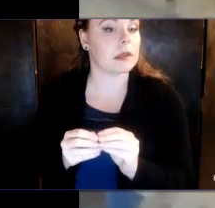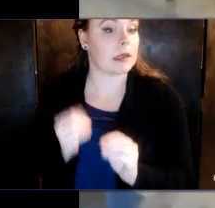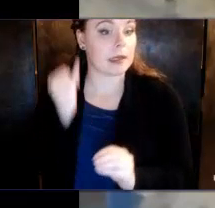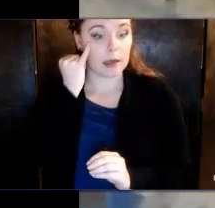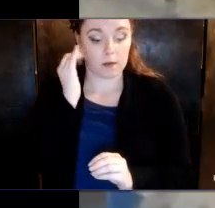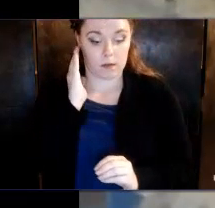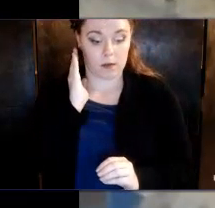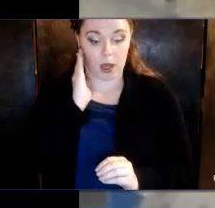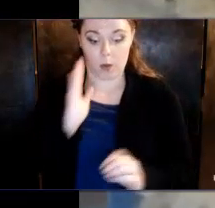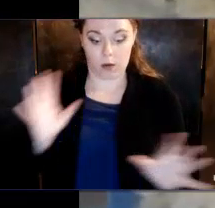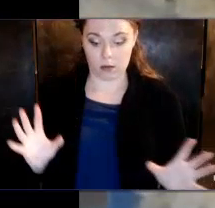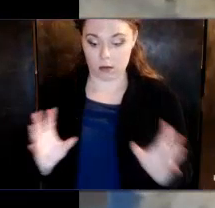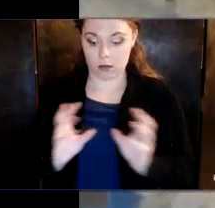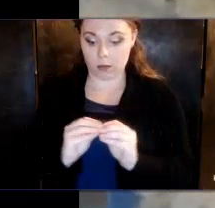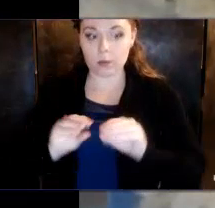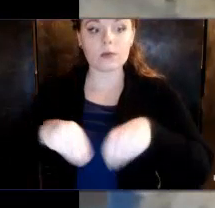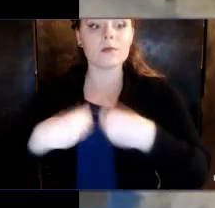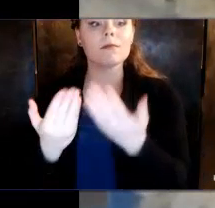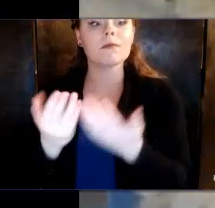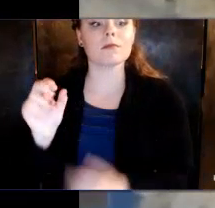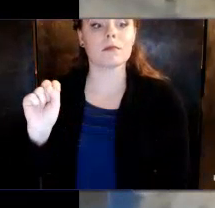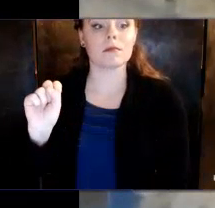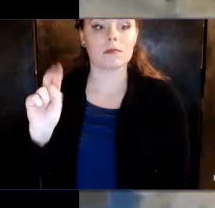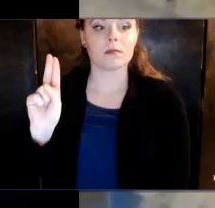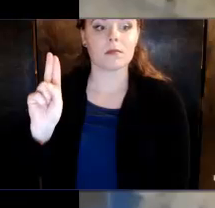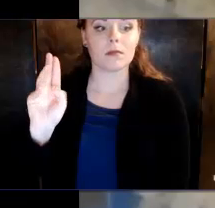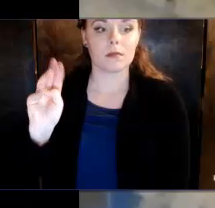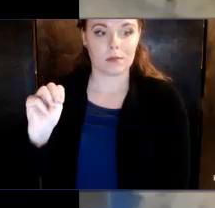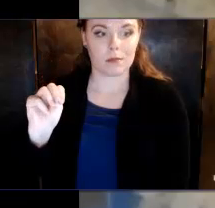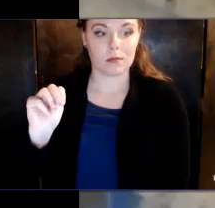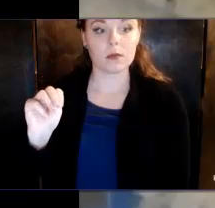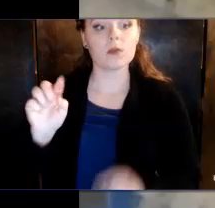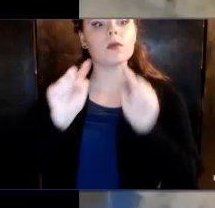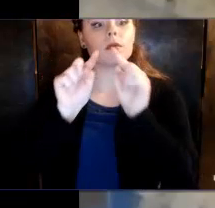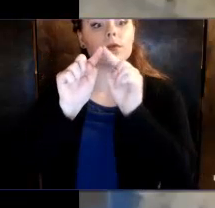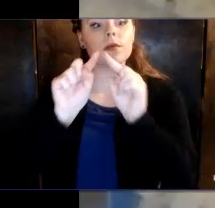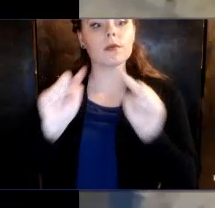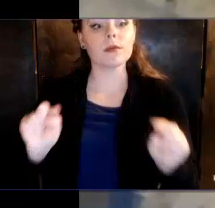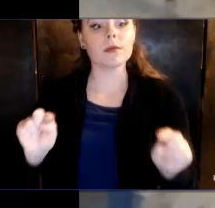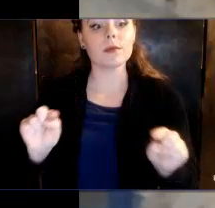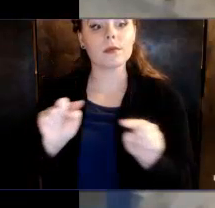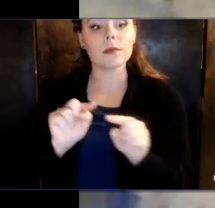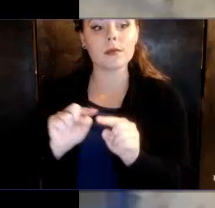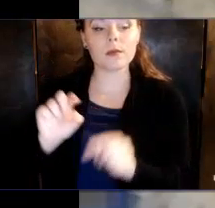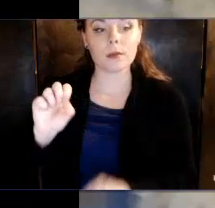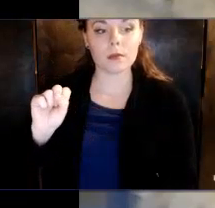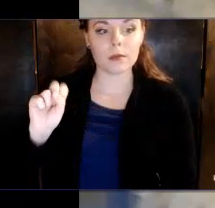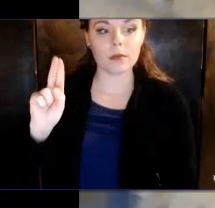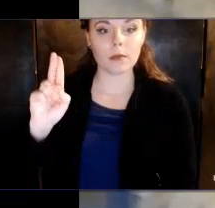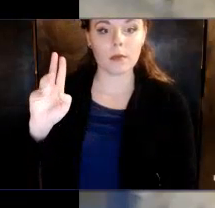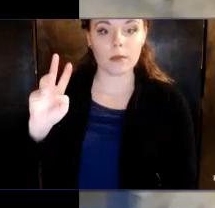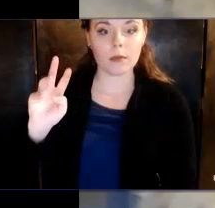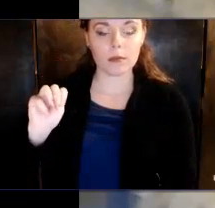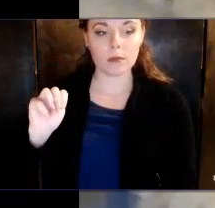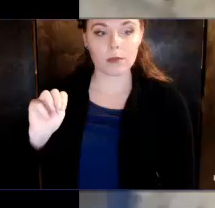up, it gives me the sum. The triangle sum is when you add